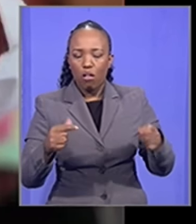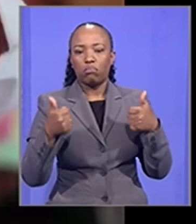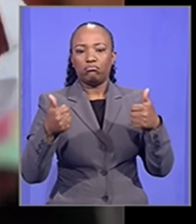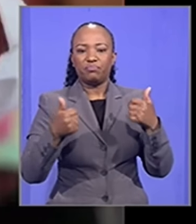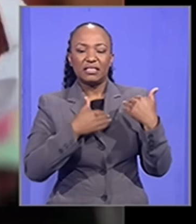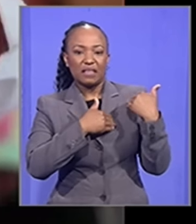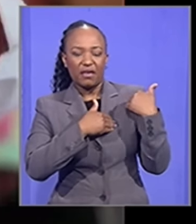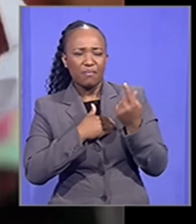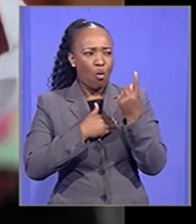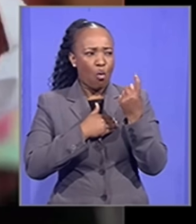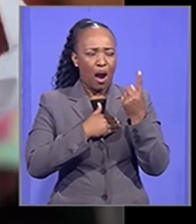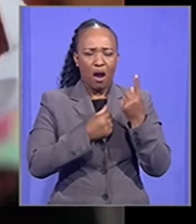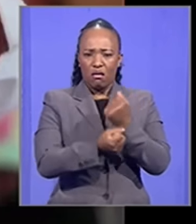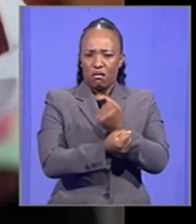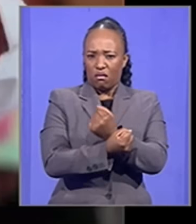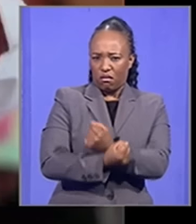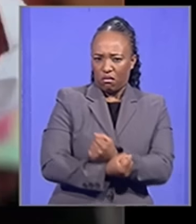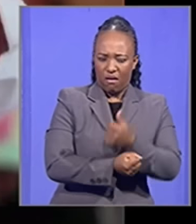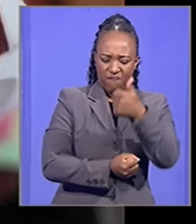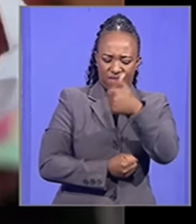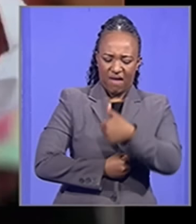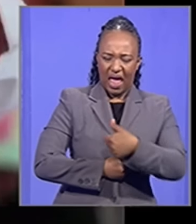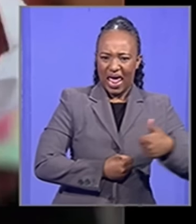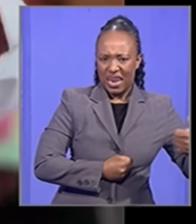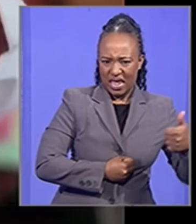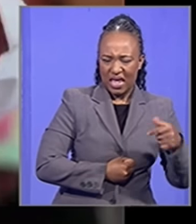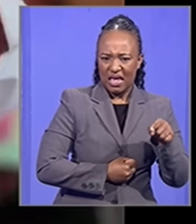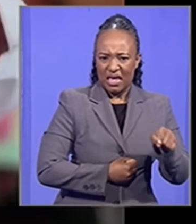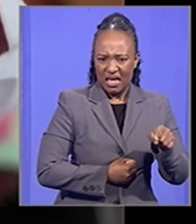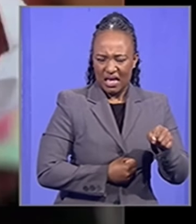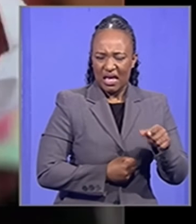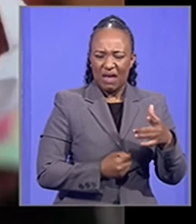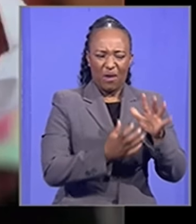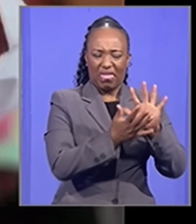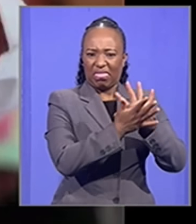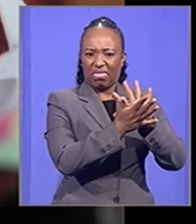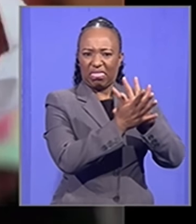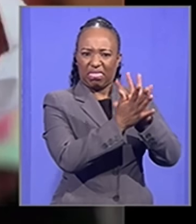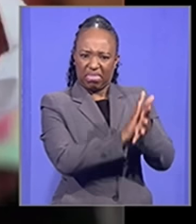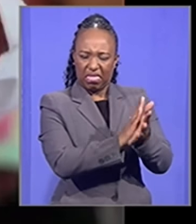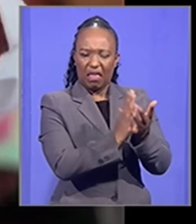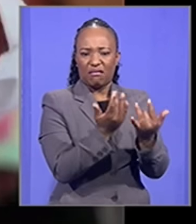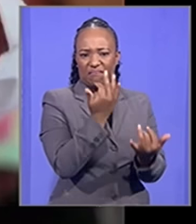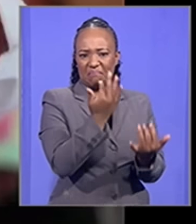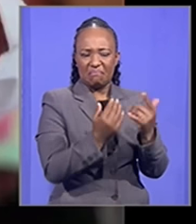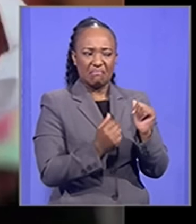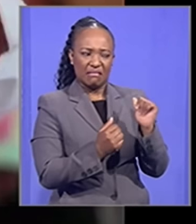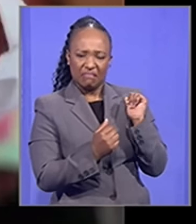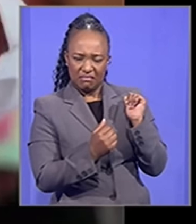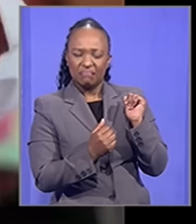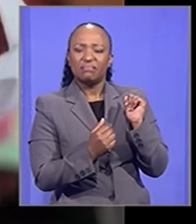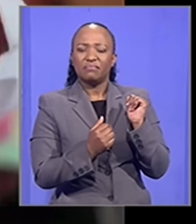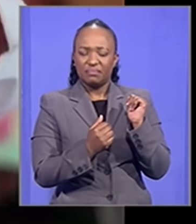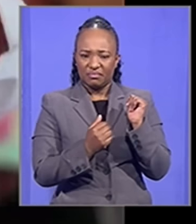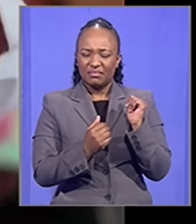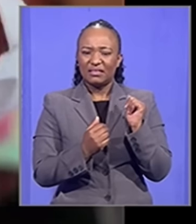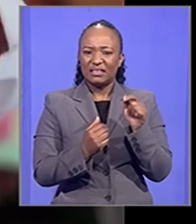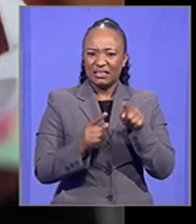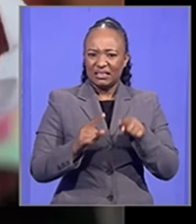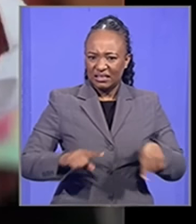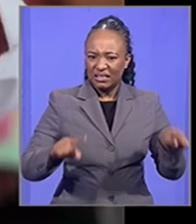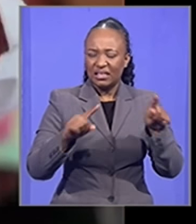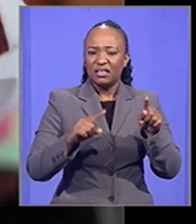that one bakkie with a bakkie saki or a skid unit was totally destroyed in the fire yesterday. There's a farmer with